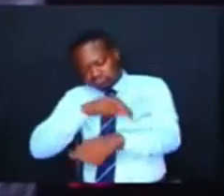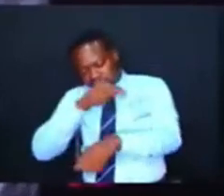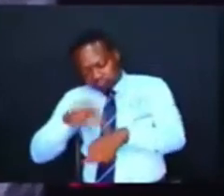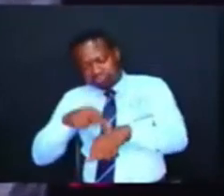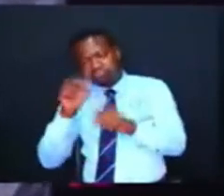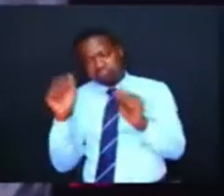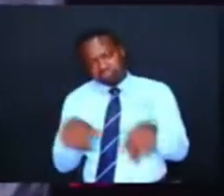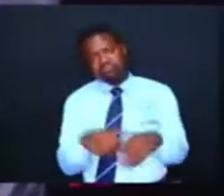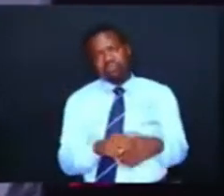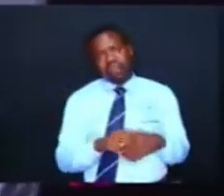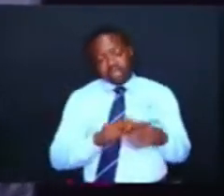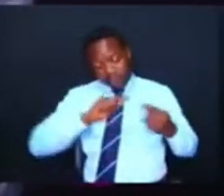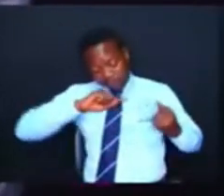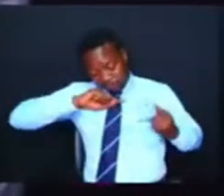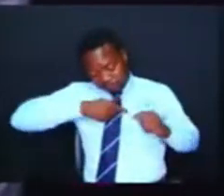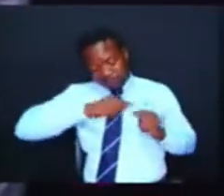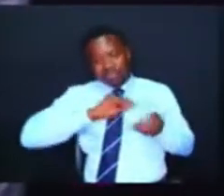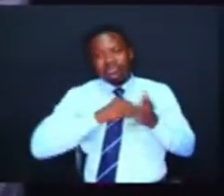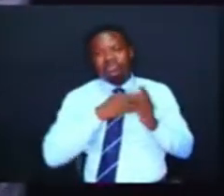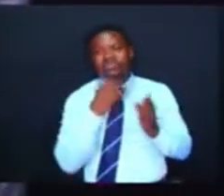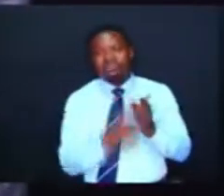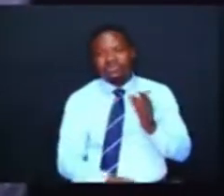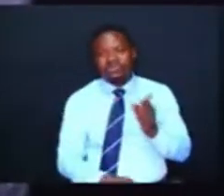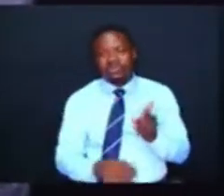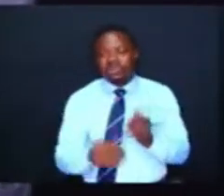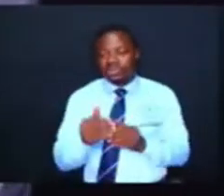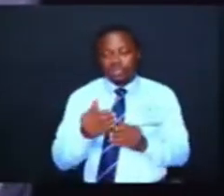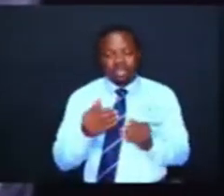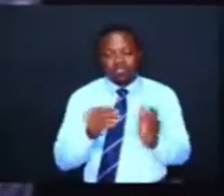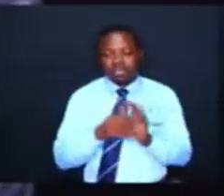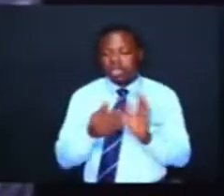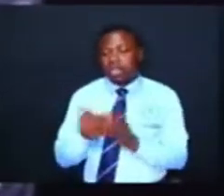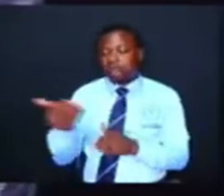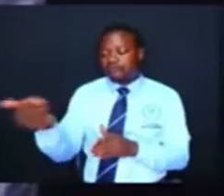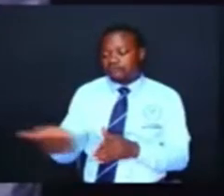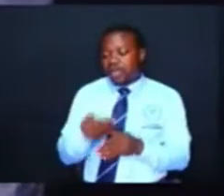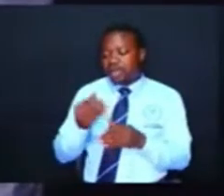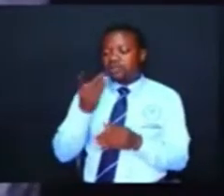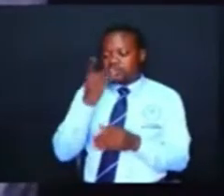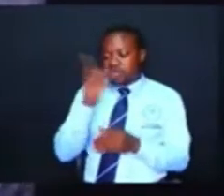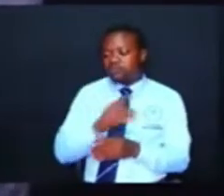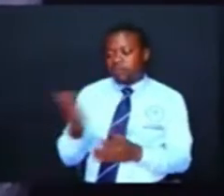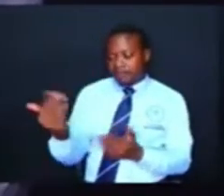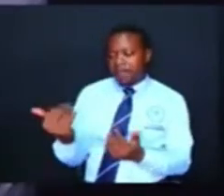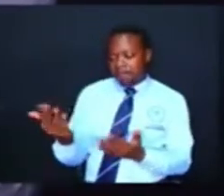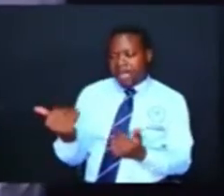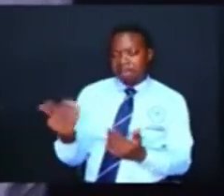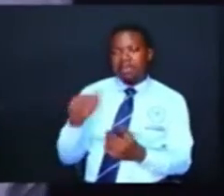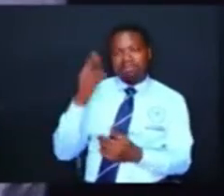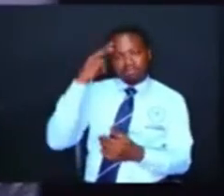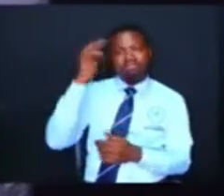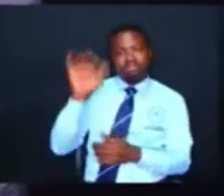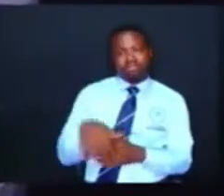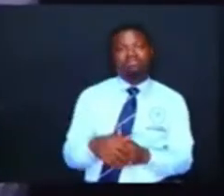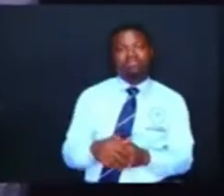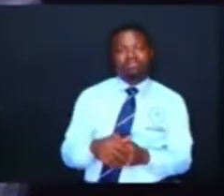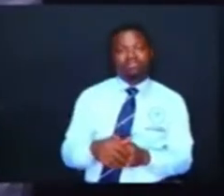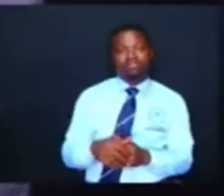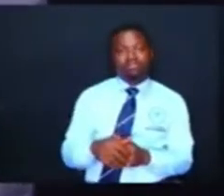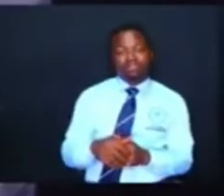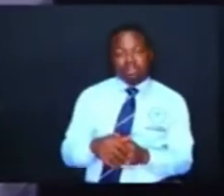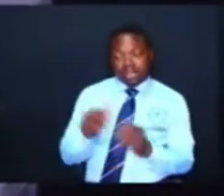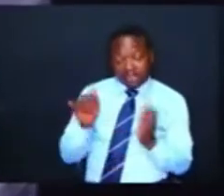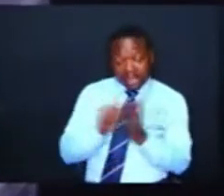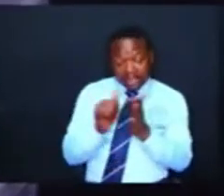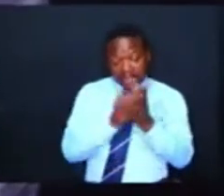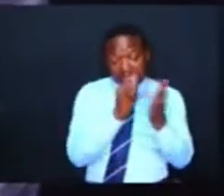nations. Bitterness means an invitation to the devil. and we are not ignorant of